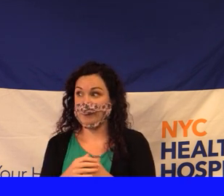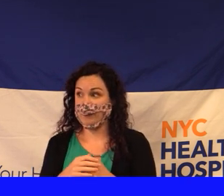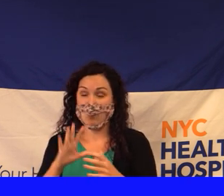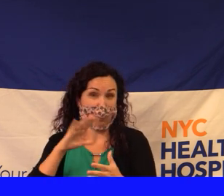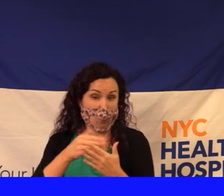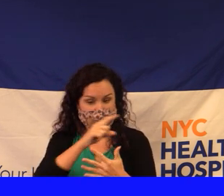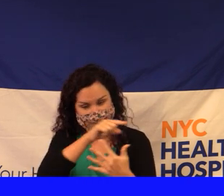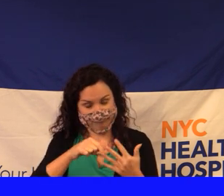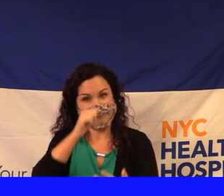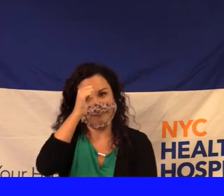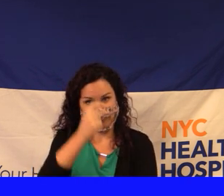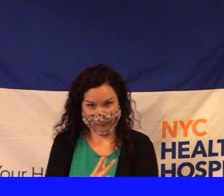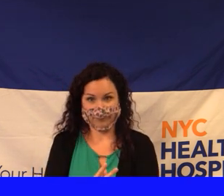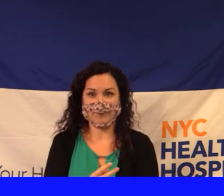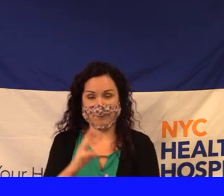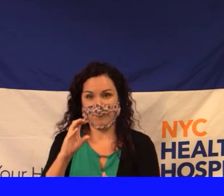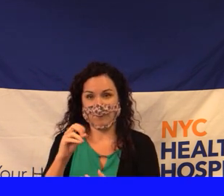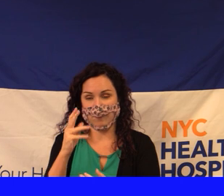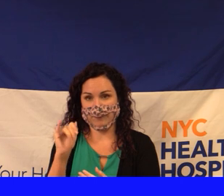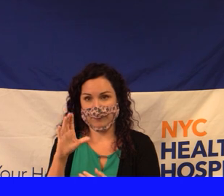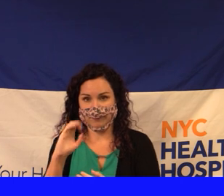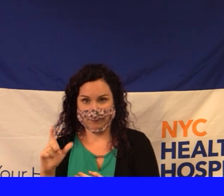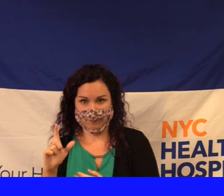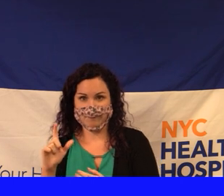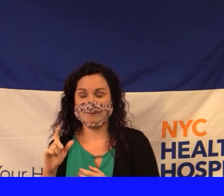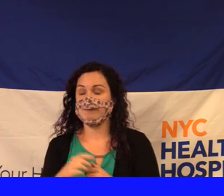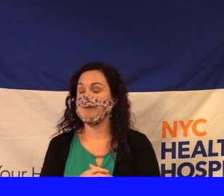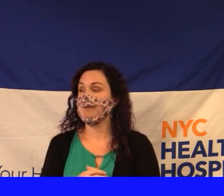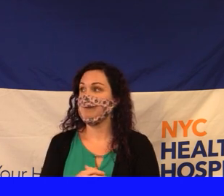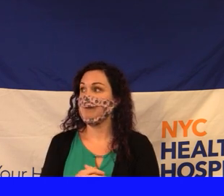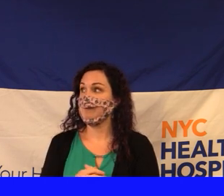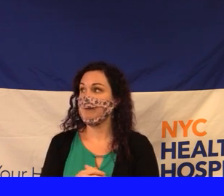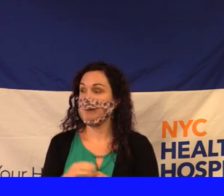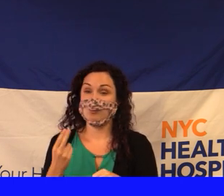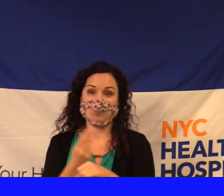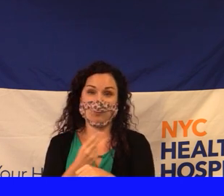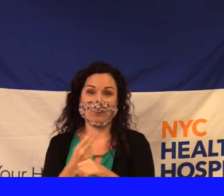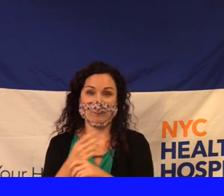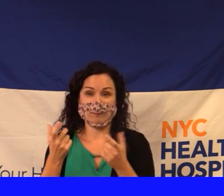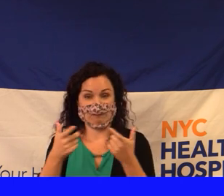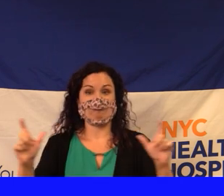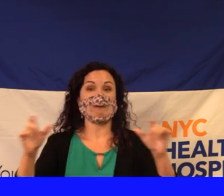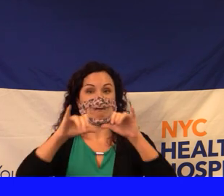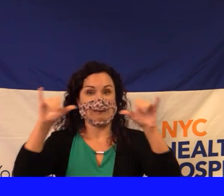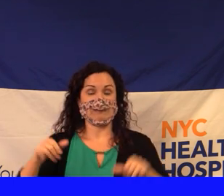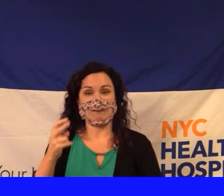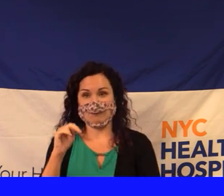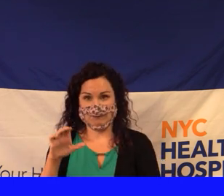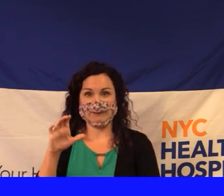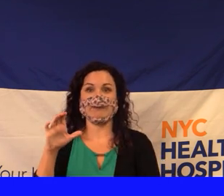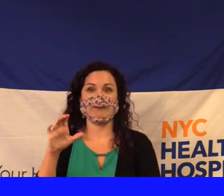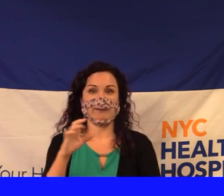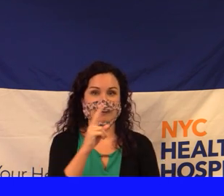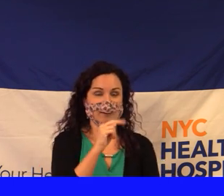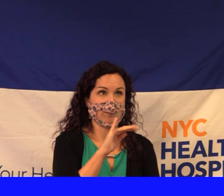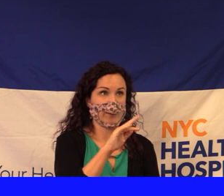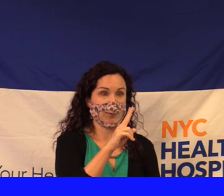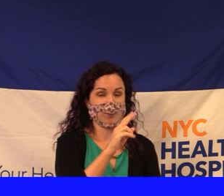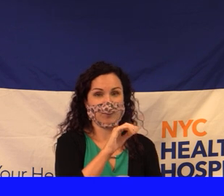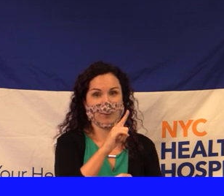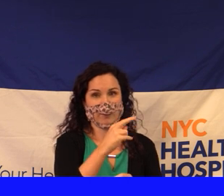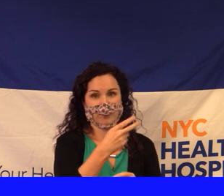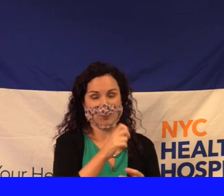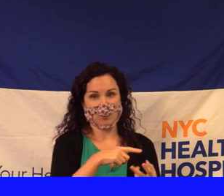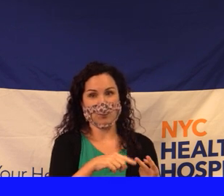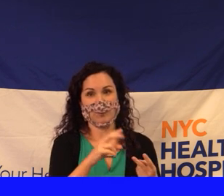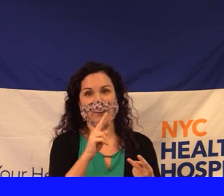awarding Omnicell. In the market, Omnicell is utilized by, you know, the larger systems here in New York, NYU Langone, New